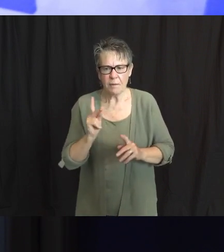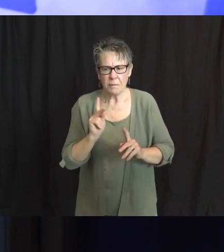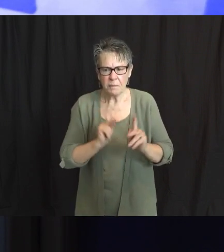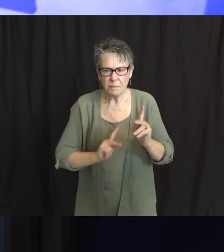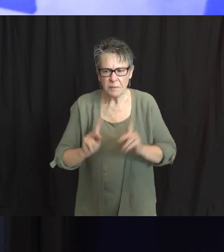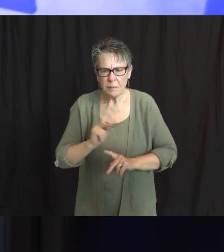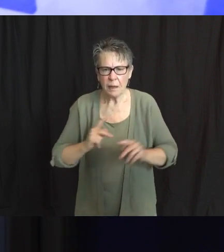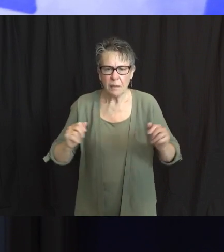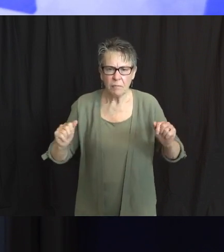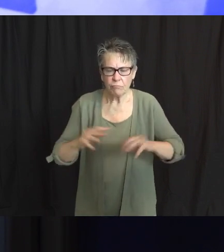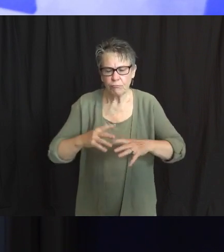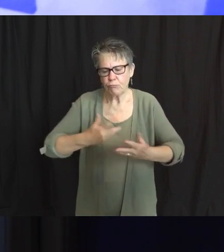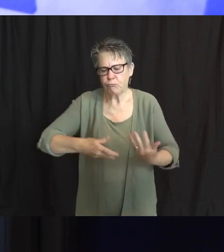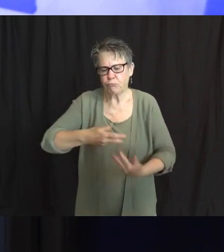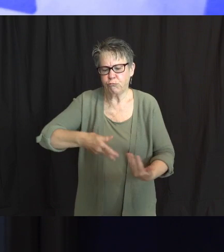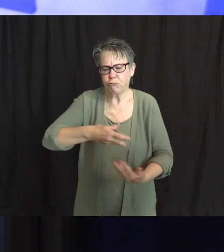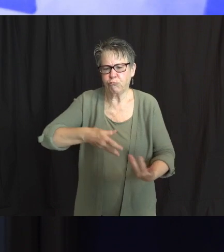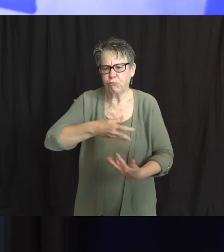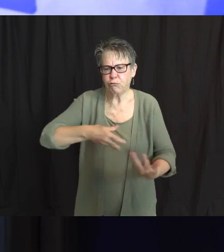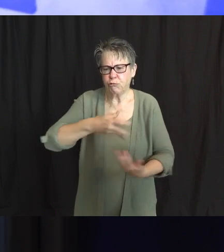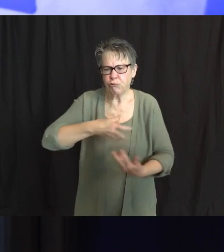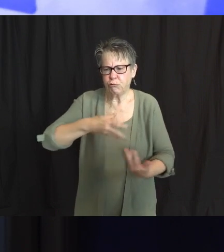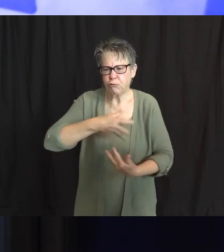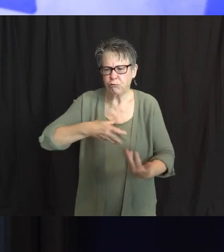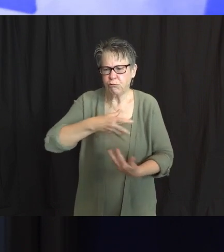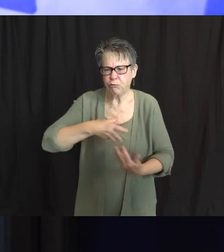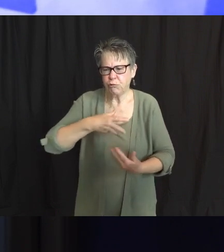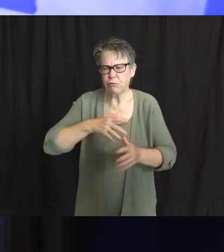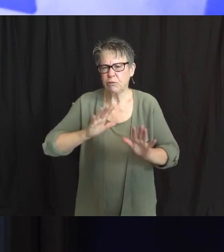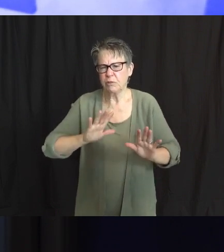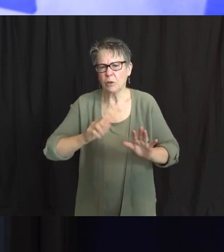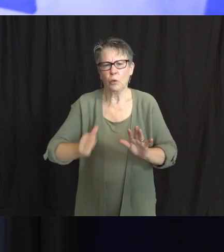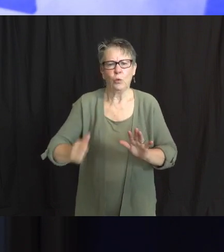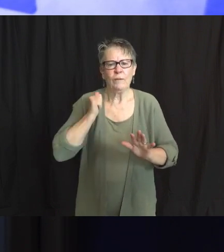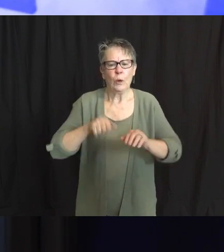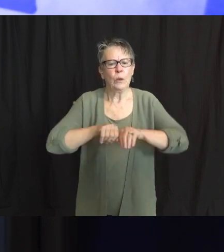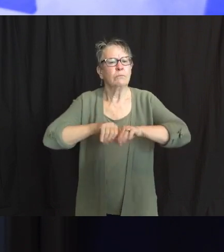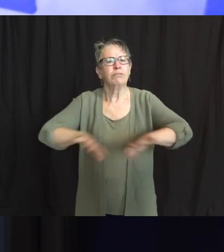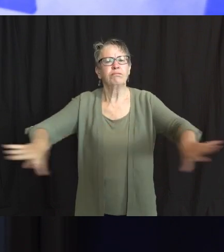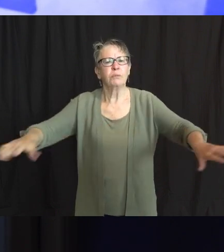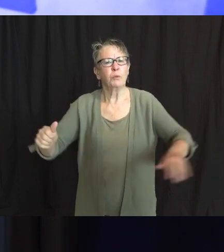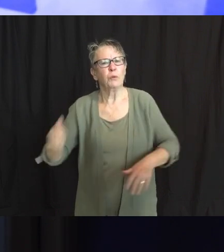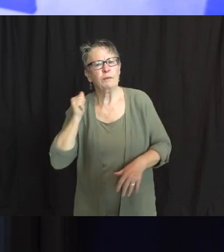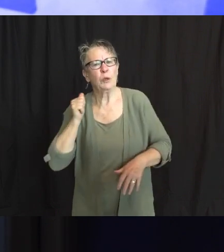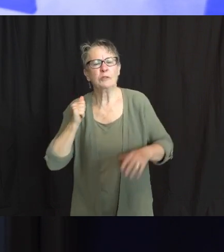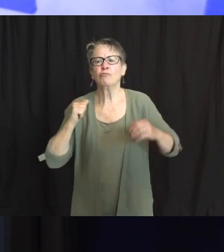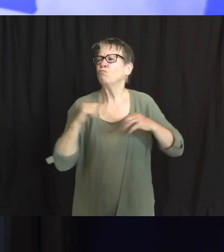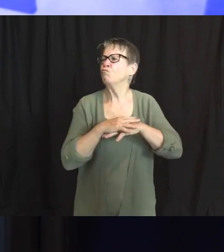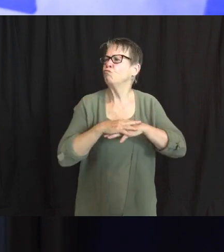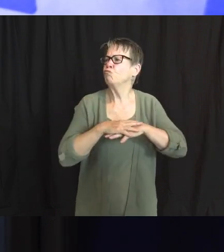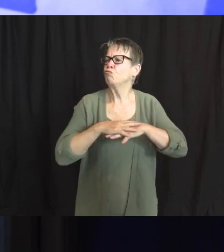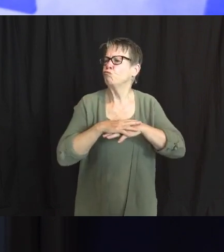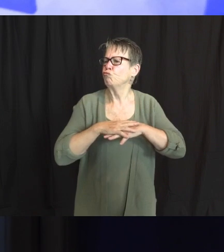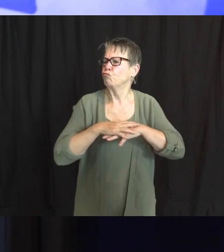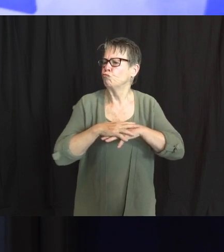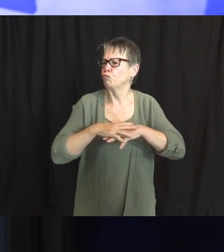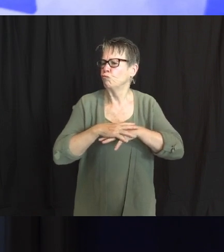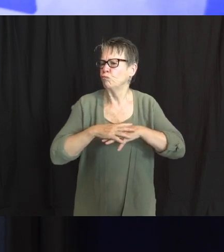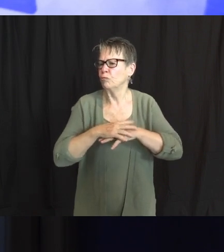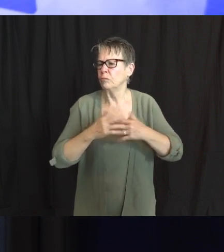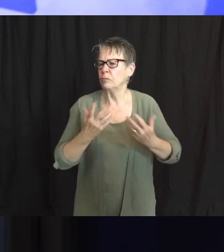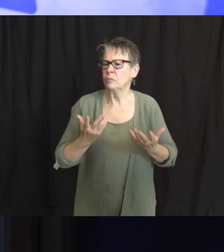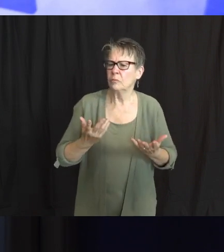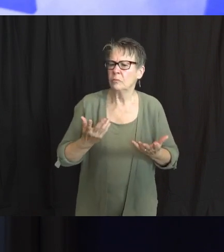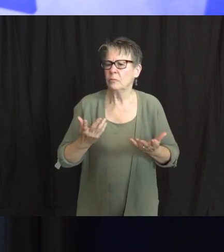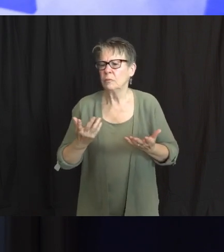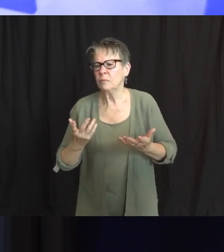And in Guttenberg, police responded to a large apartment party where the homeowner was